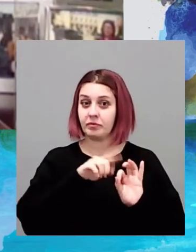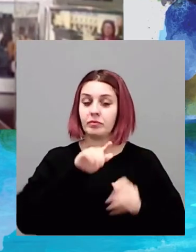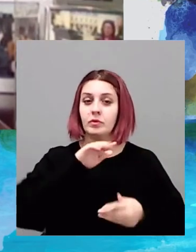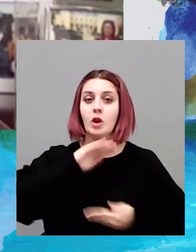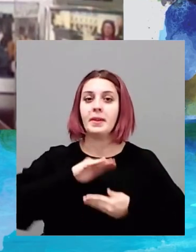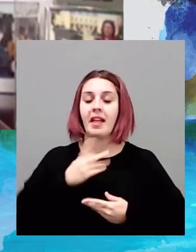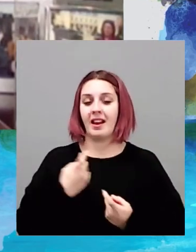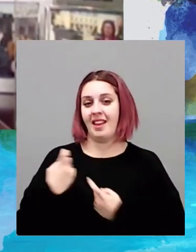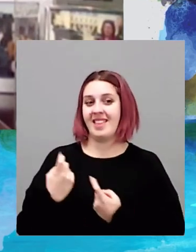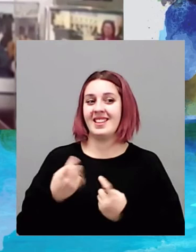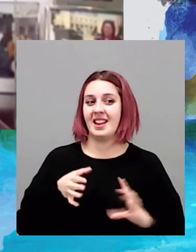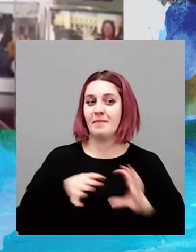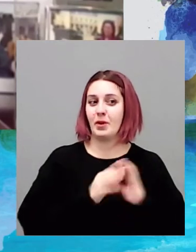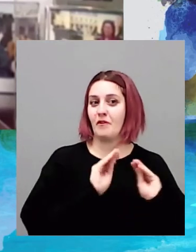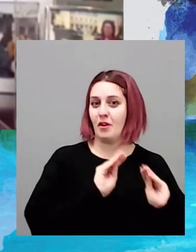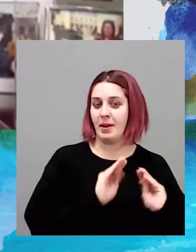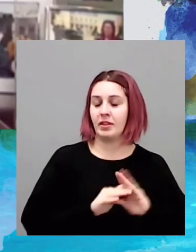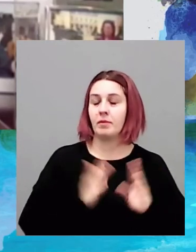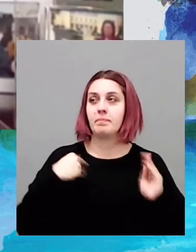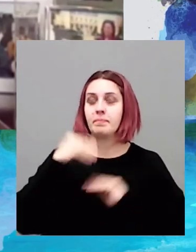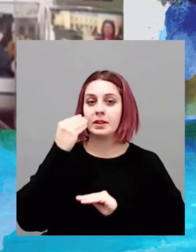specific training for needed skills.